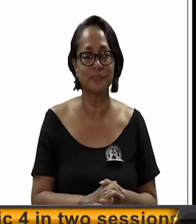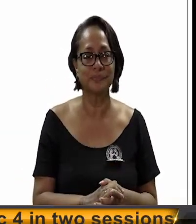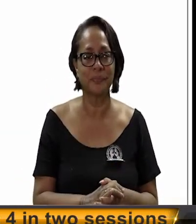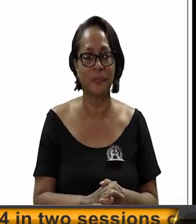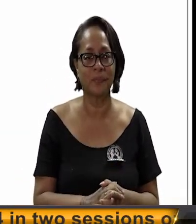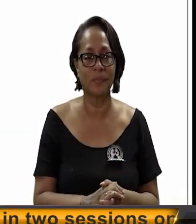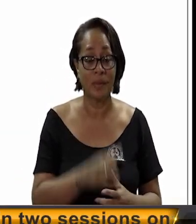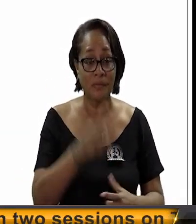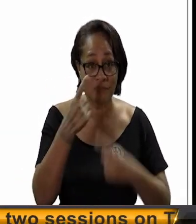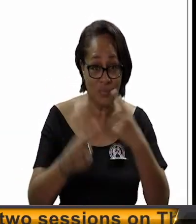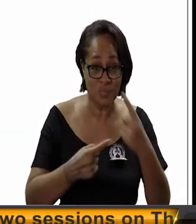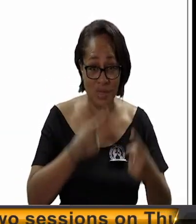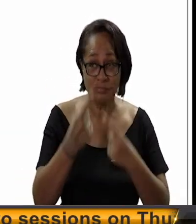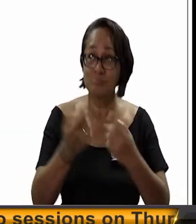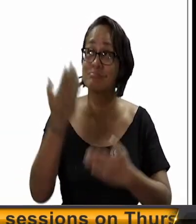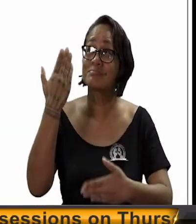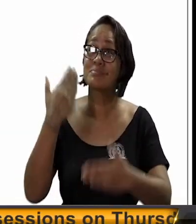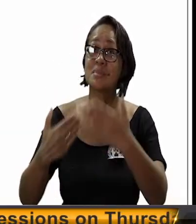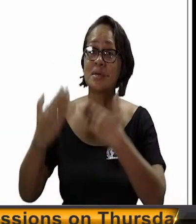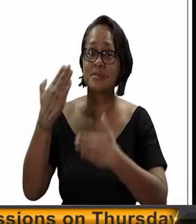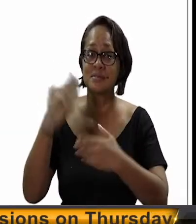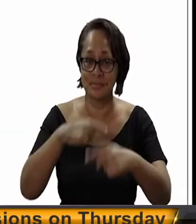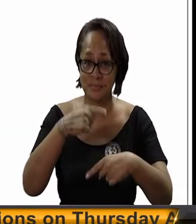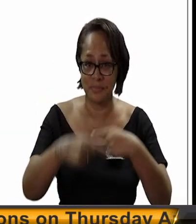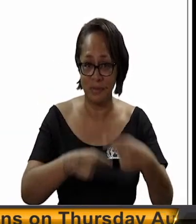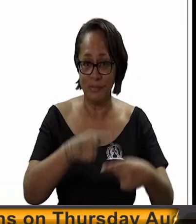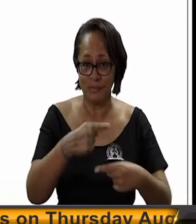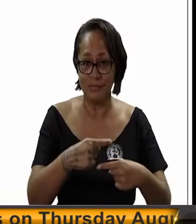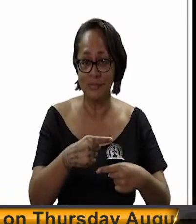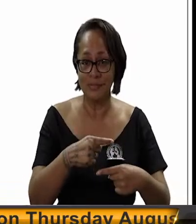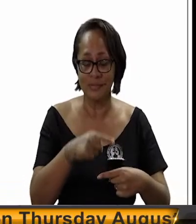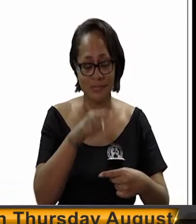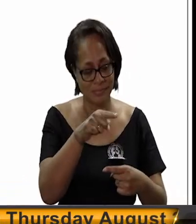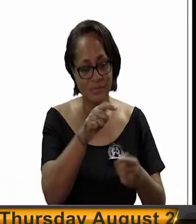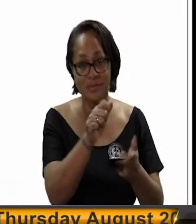Some background information for us before we get to the activity.